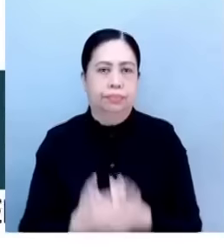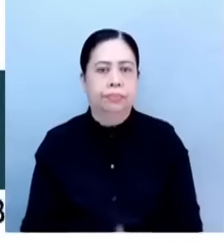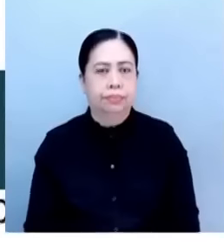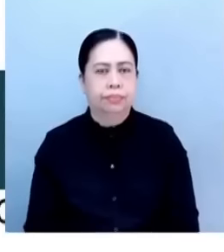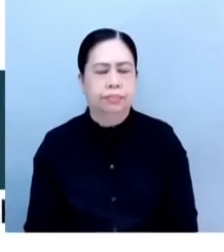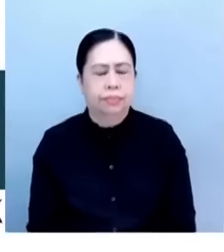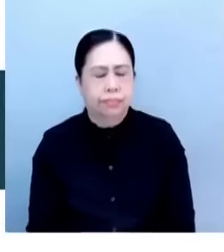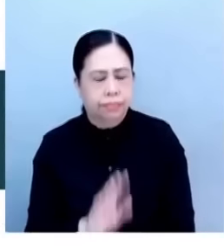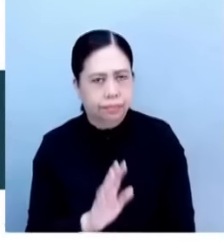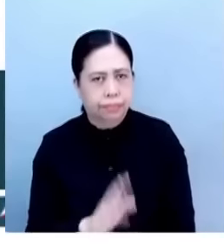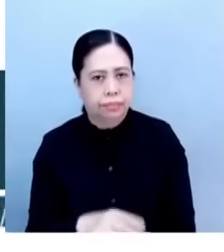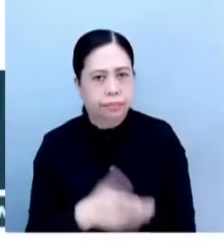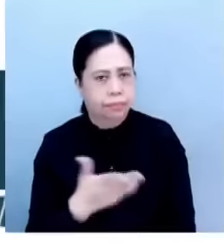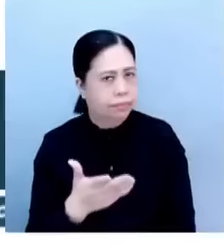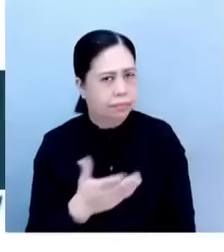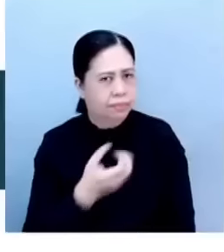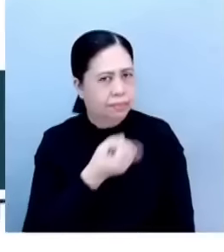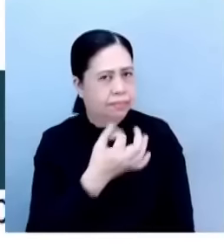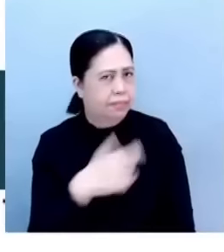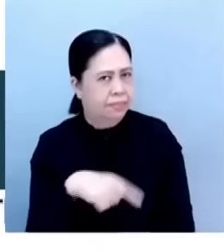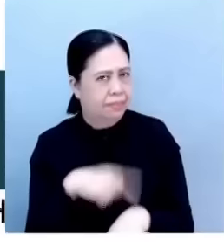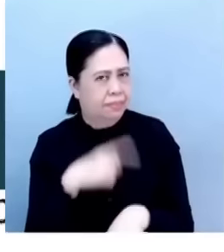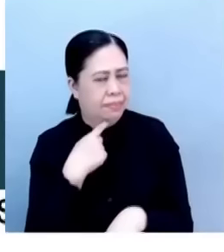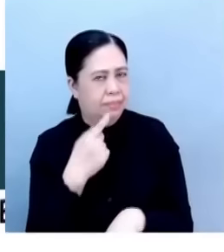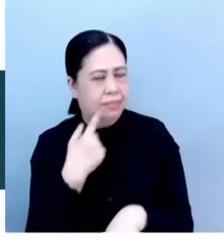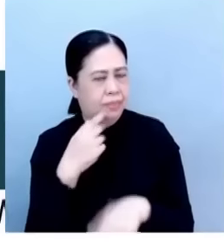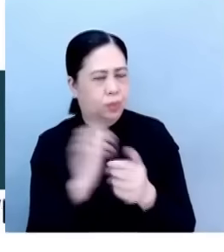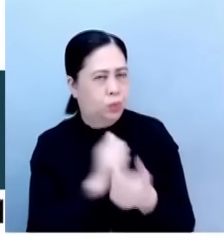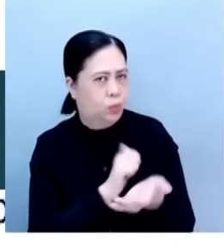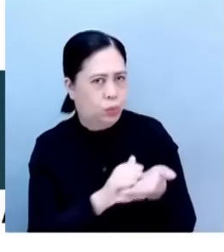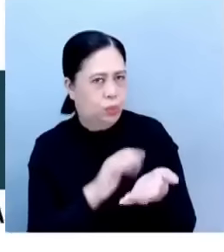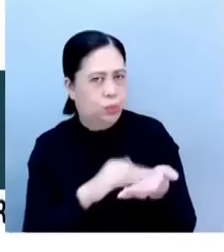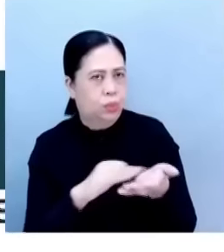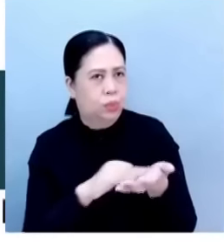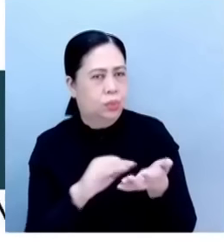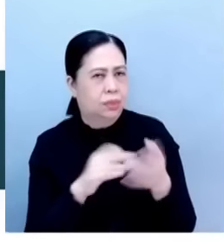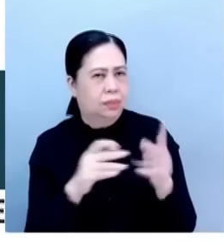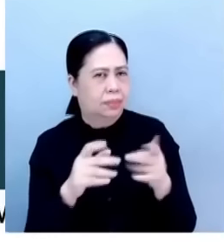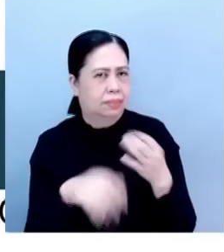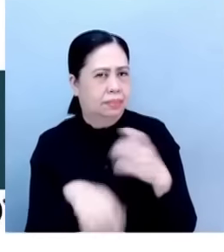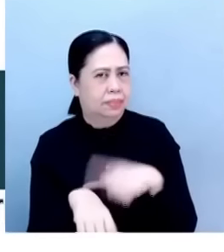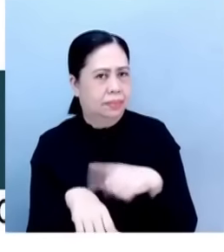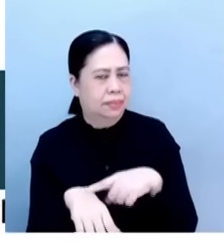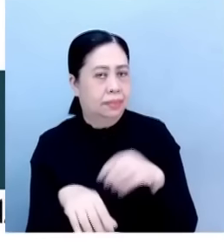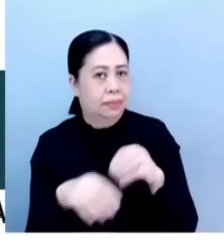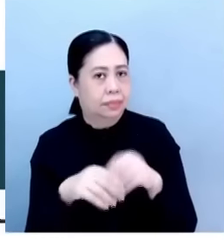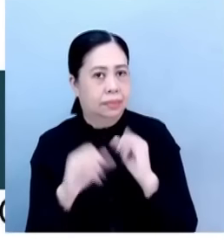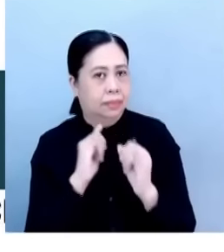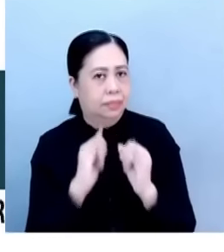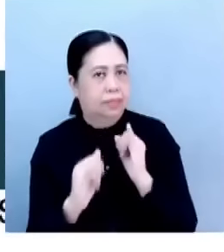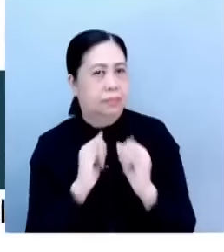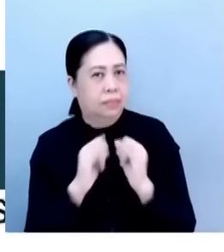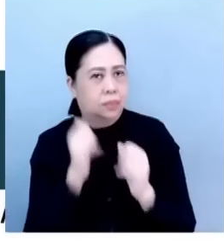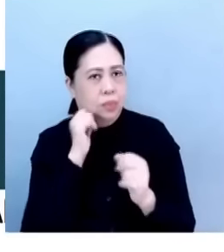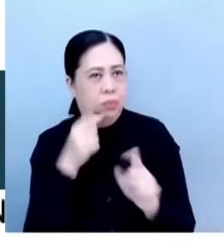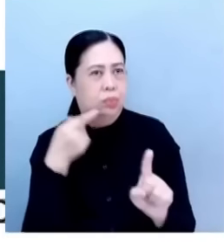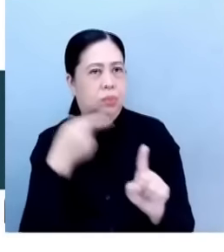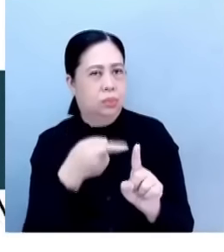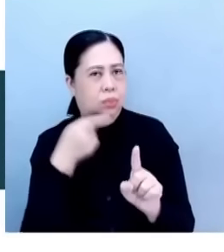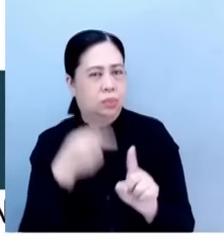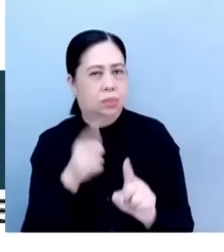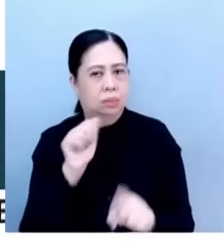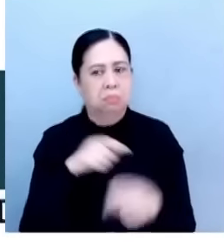but several times already, I'm sorry to cut you there, Attorney Ganda, but several times already in this interview, you always point to the ad